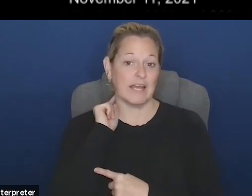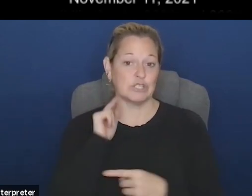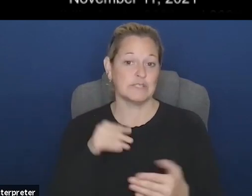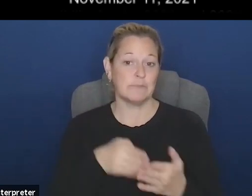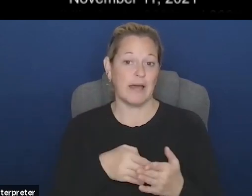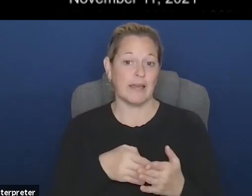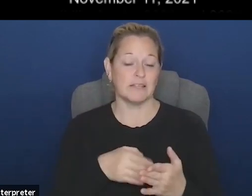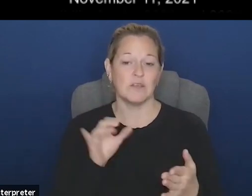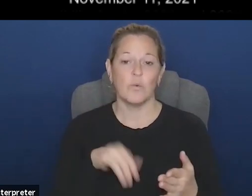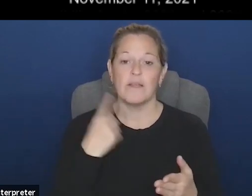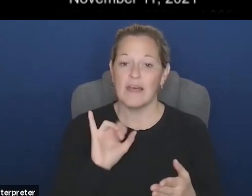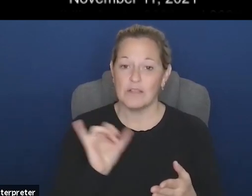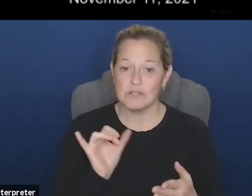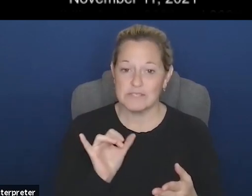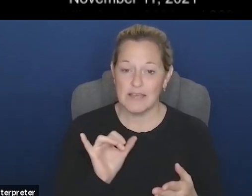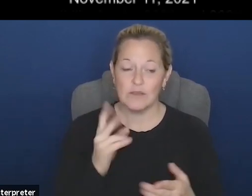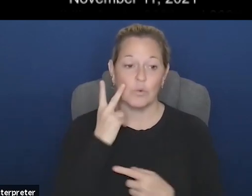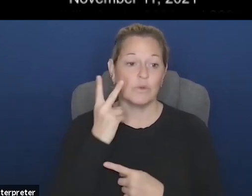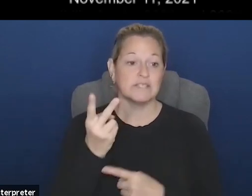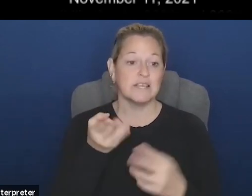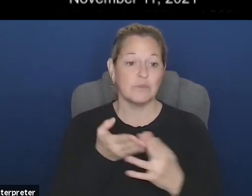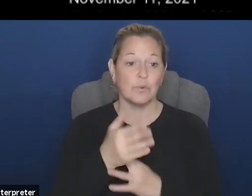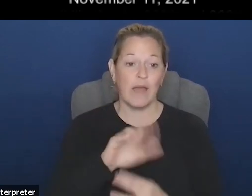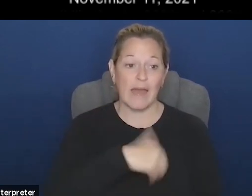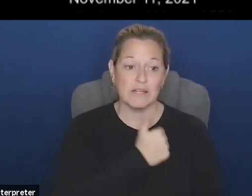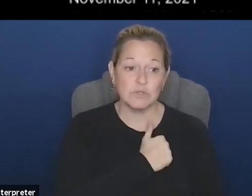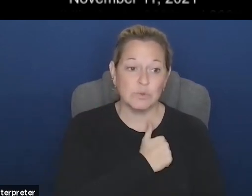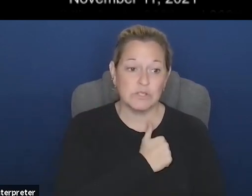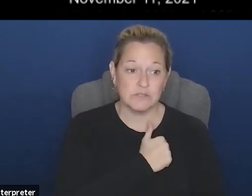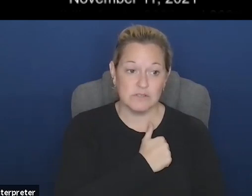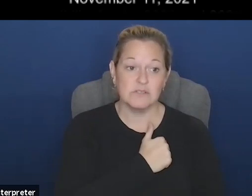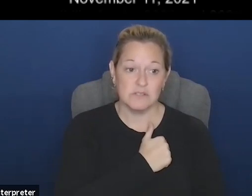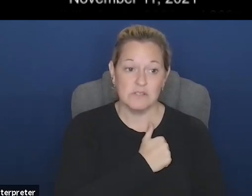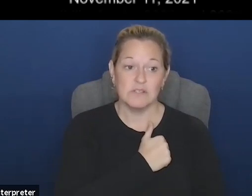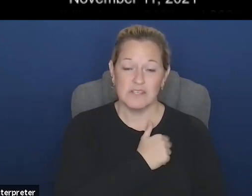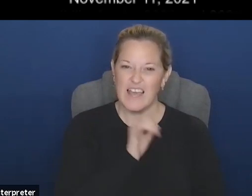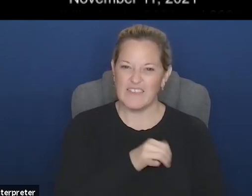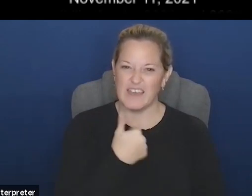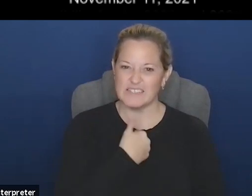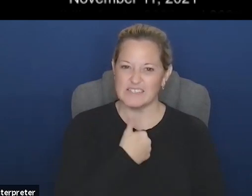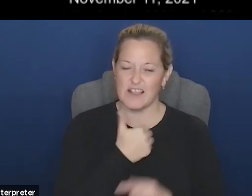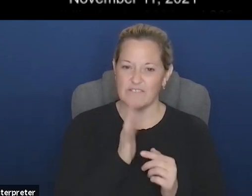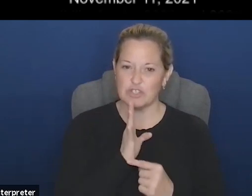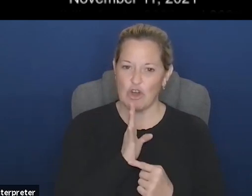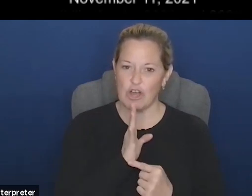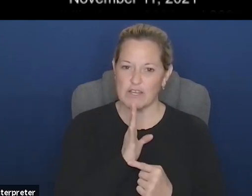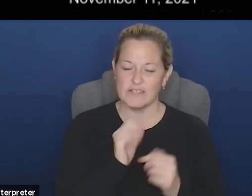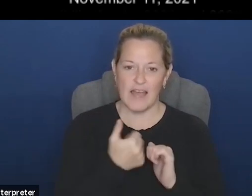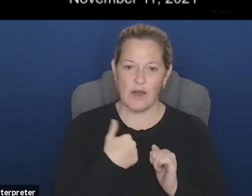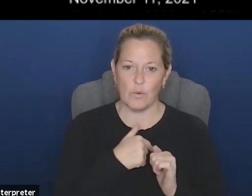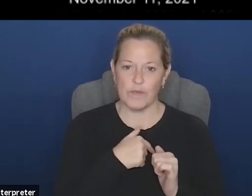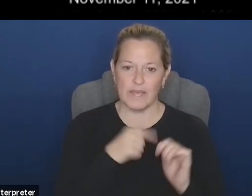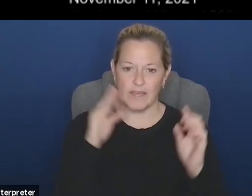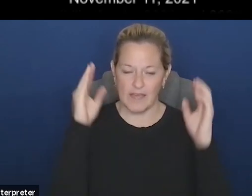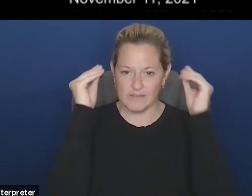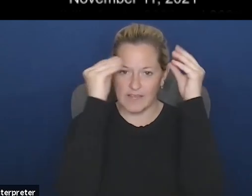bias comes out in attitudes. So the attitudes of ourself and our self-talk that we use to talk to ourselves, but also in the